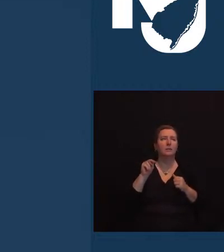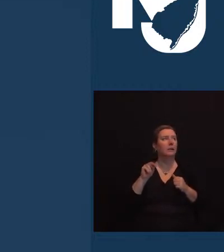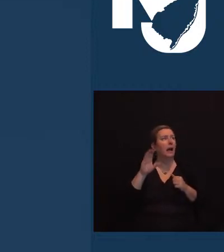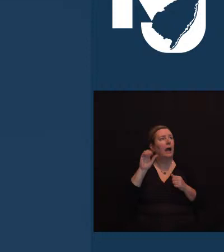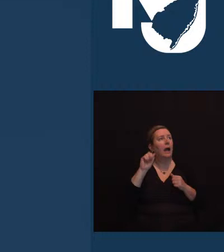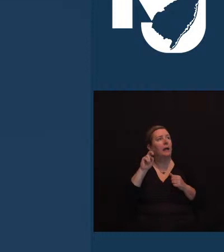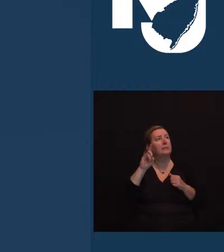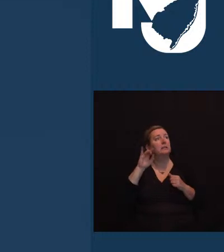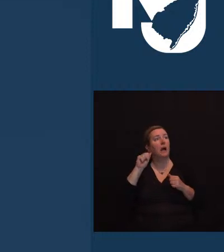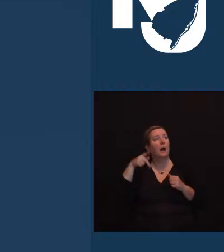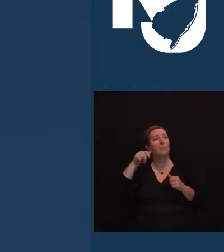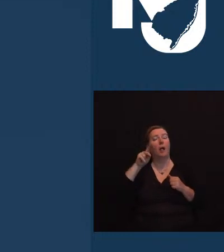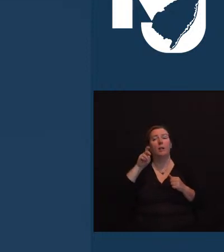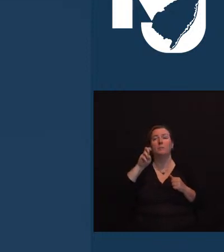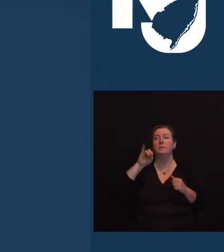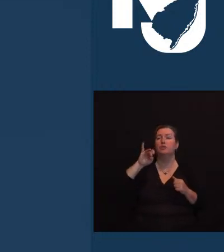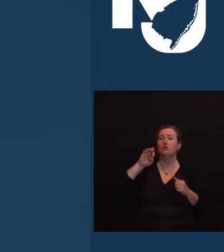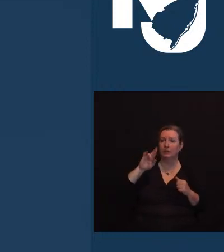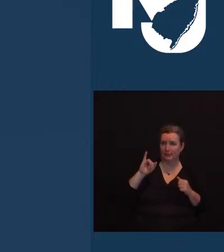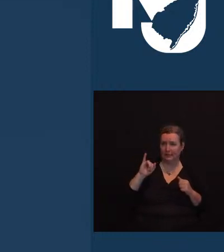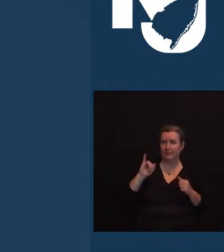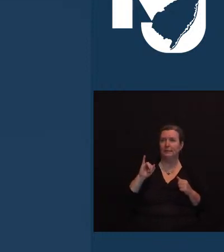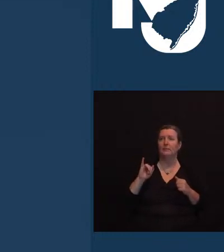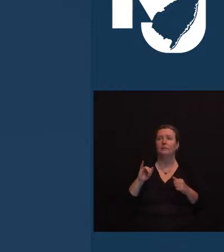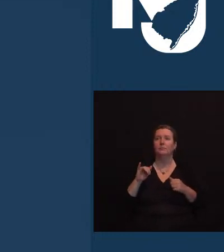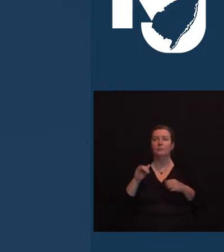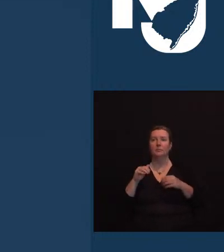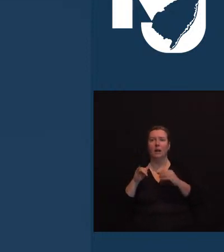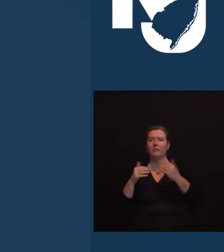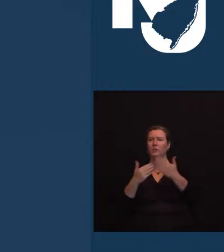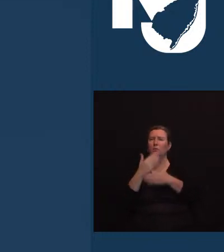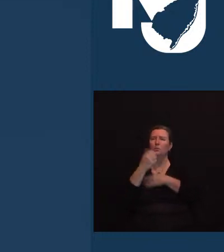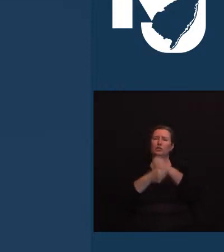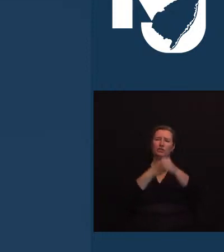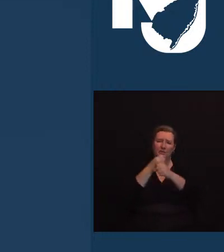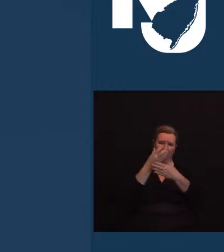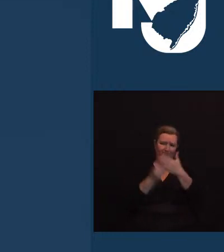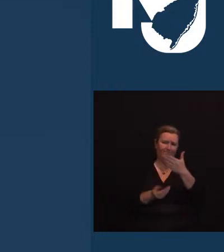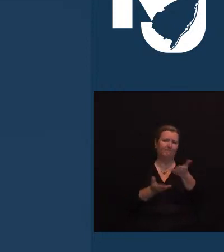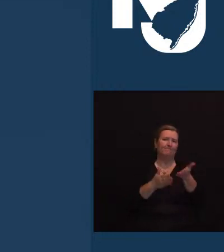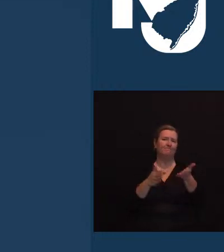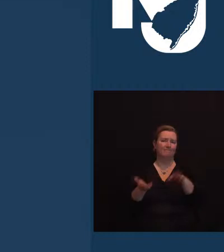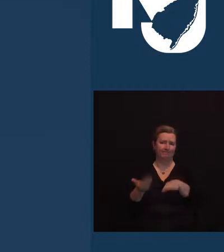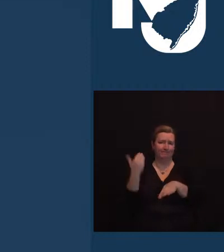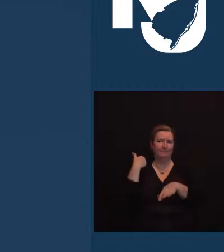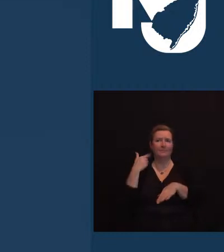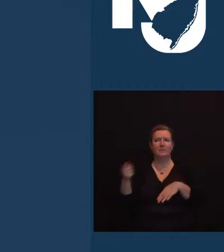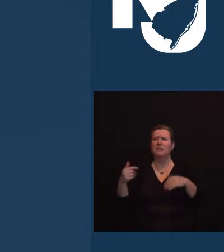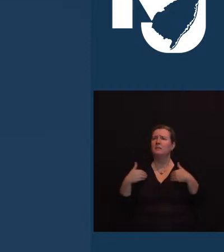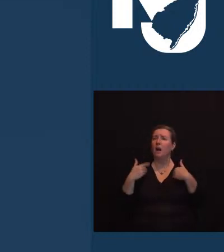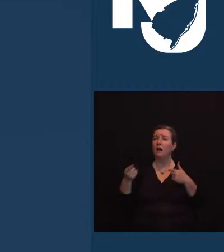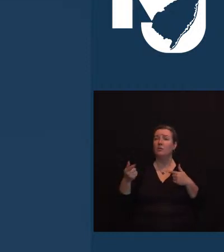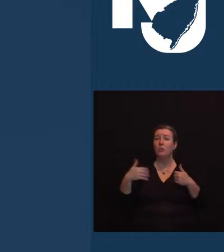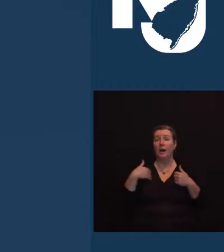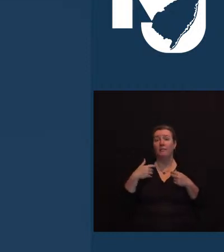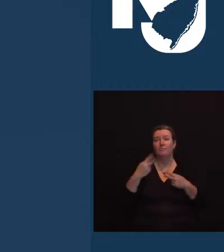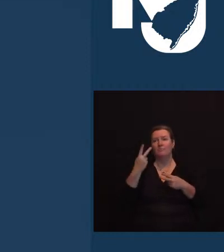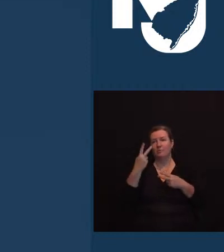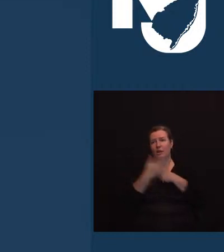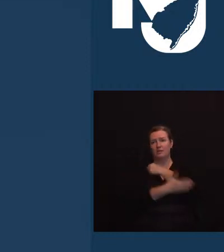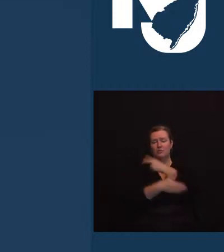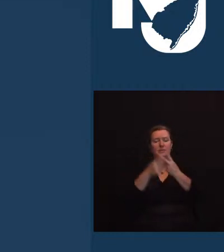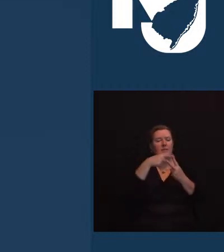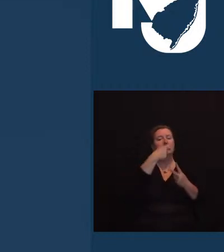at the age of 71 on New Year's Day. In her younger days, she spent time living in both Tanzania